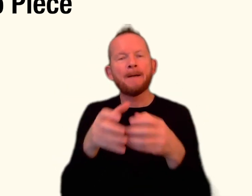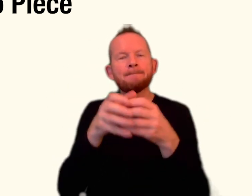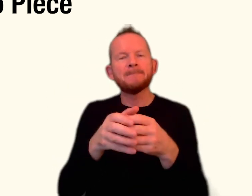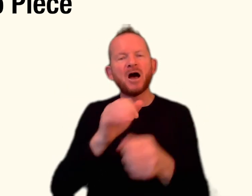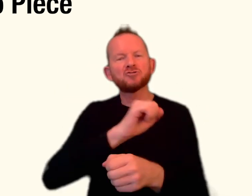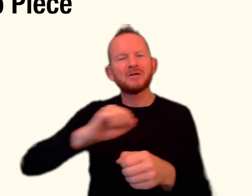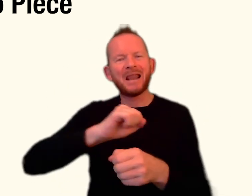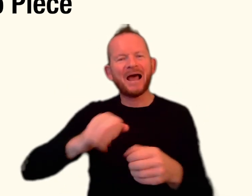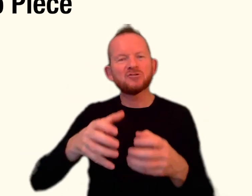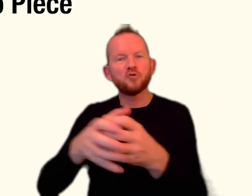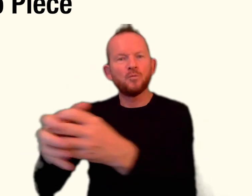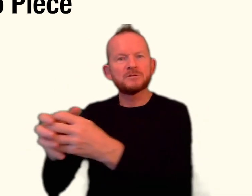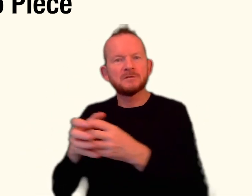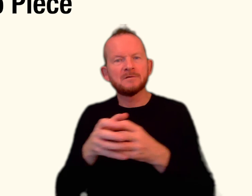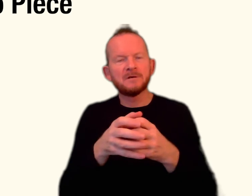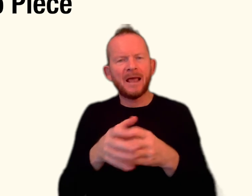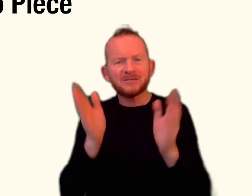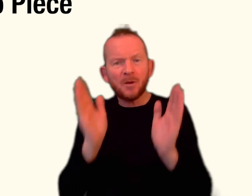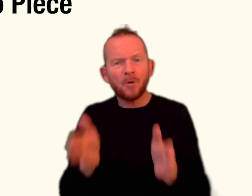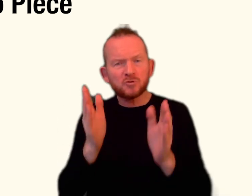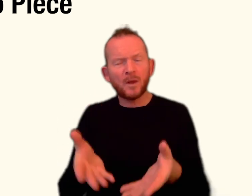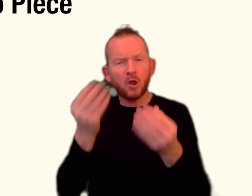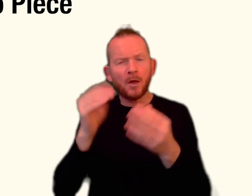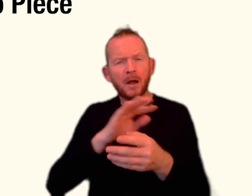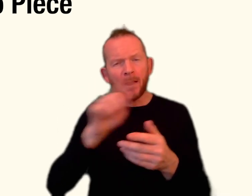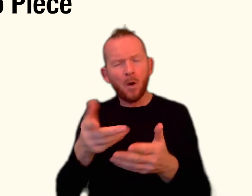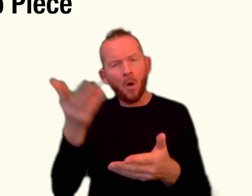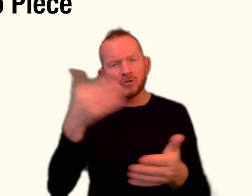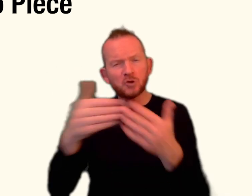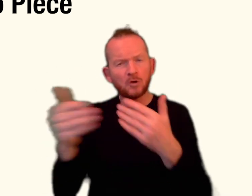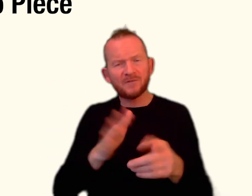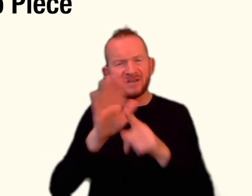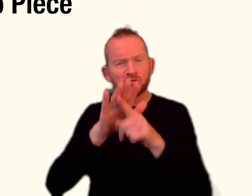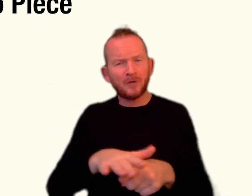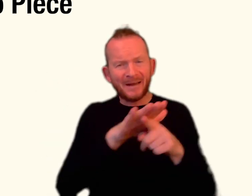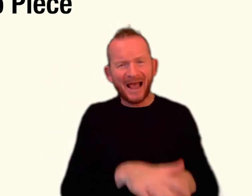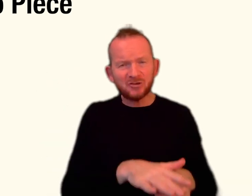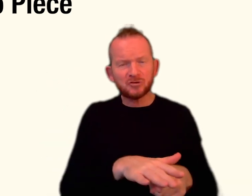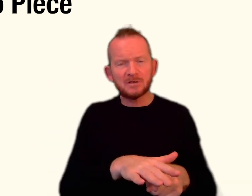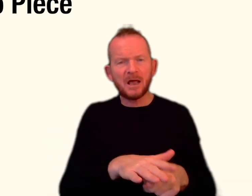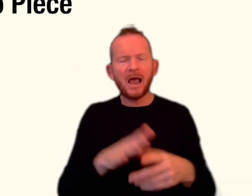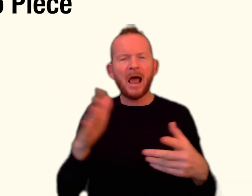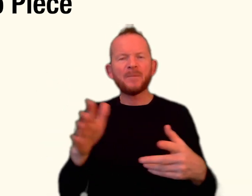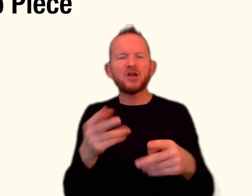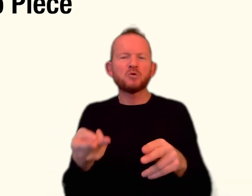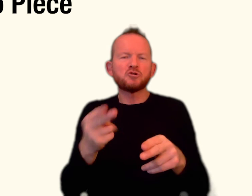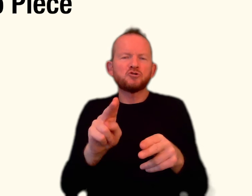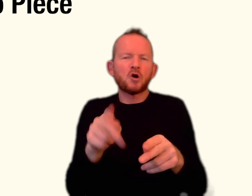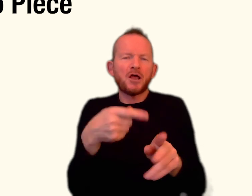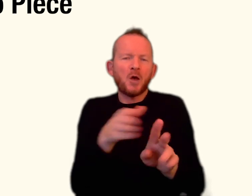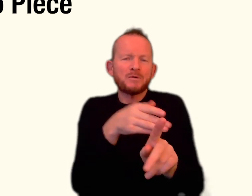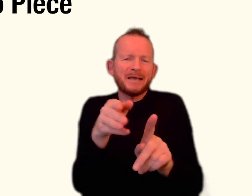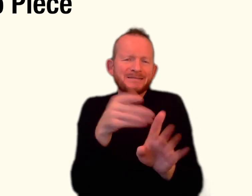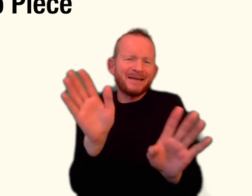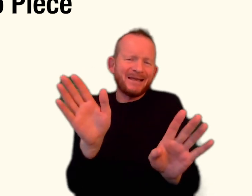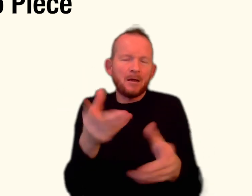It's compulsory that we learn about all sorts of discrimination and that we do not sugarcoat it and that we learn